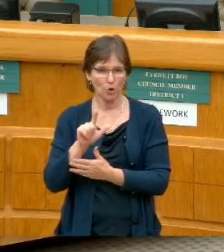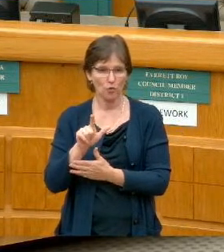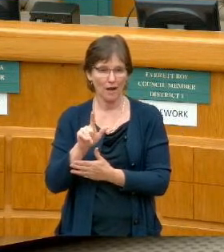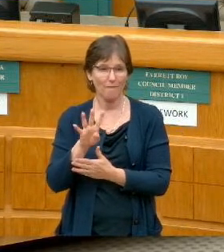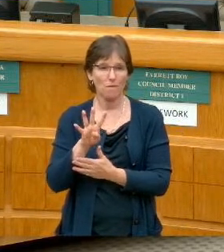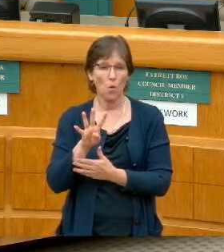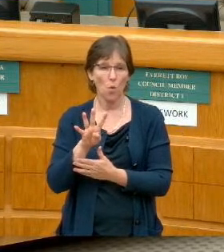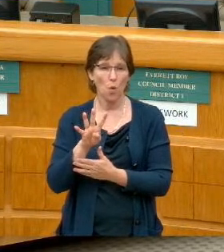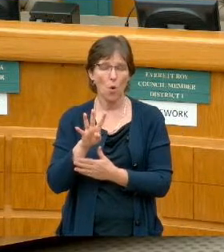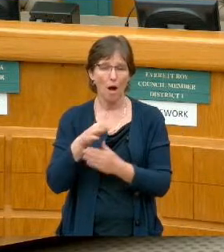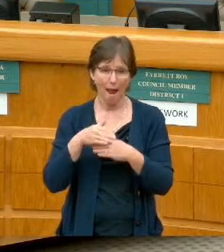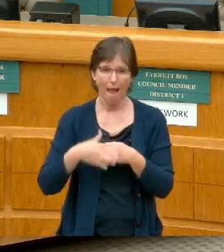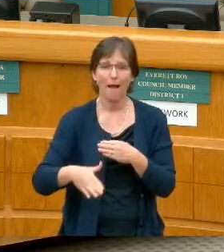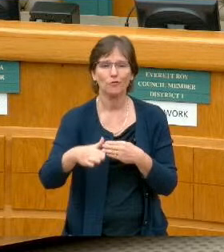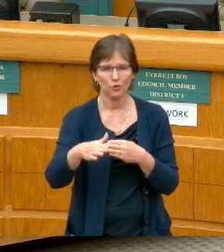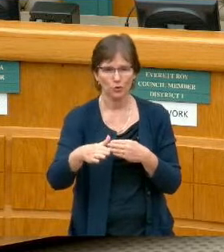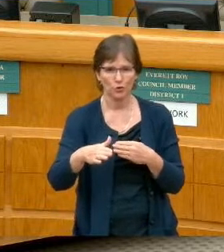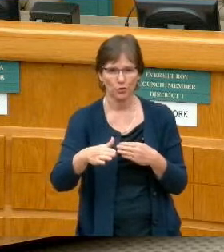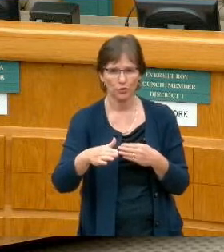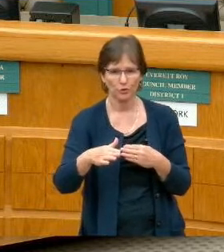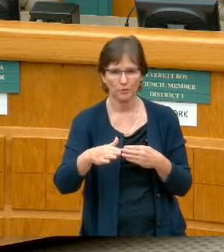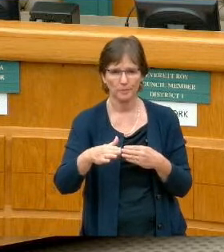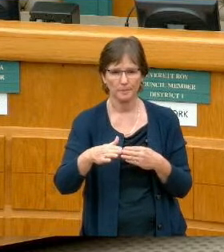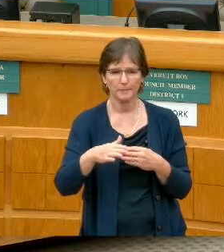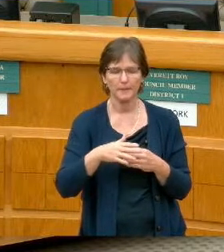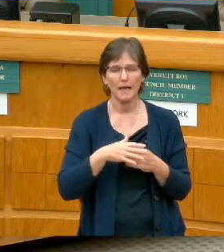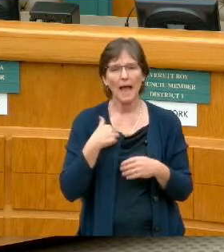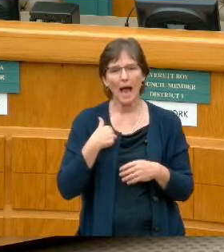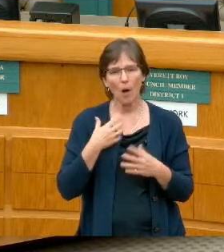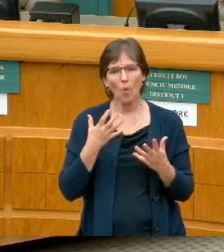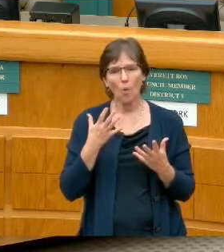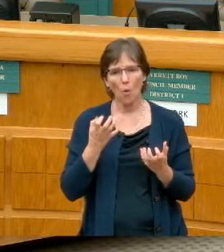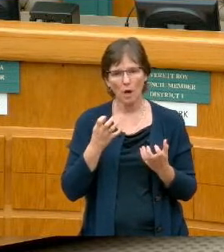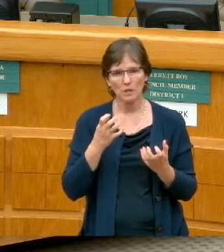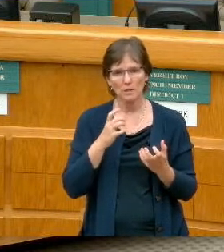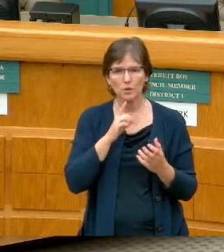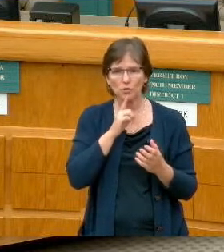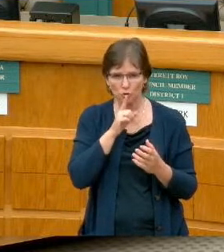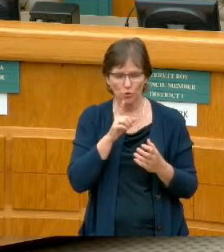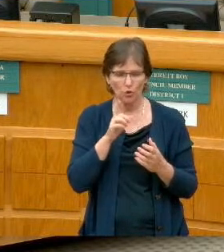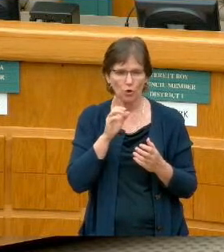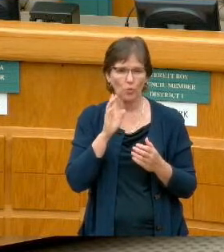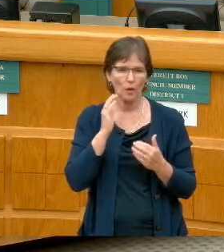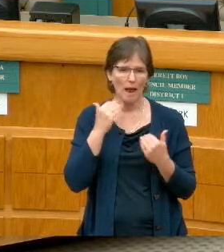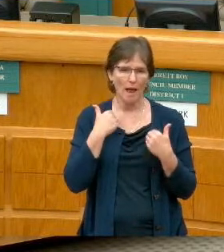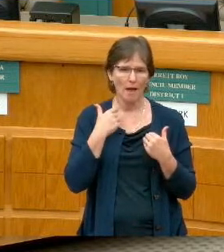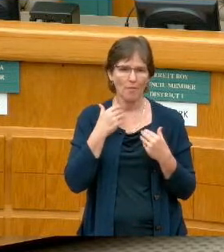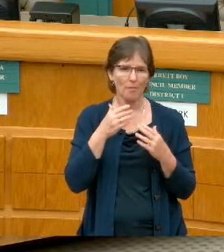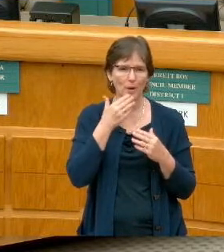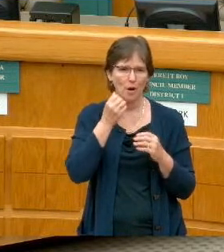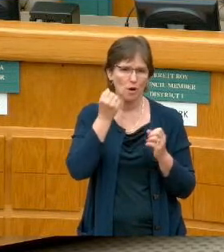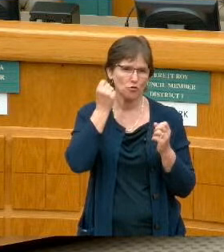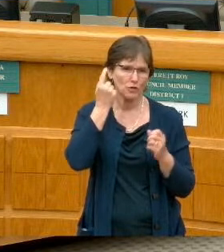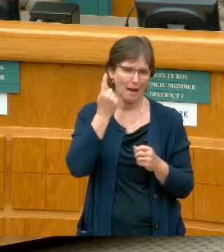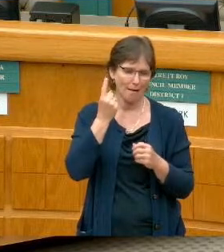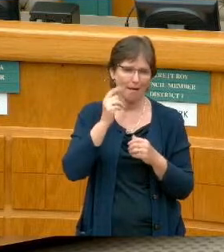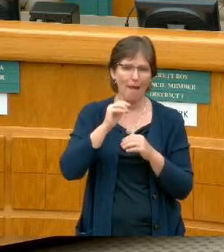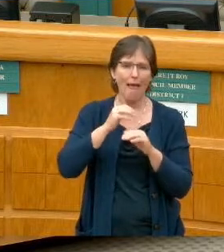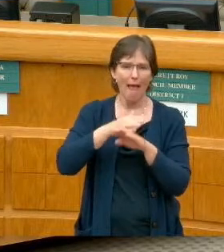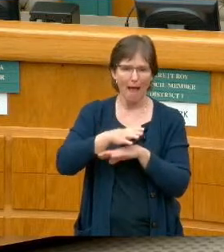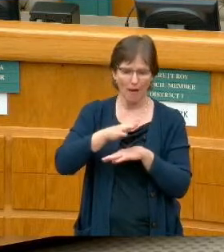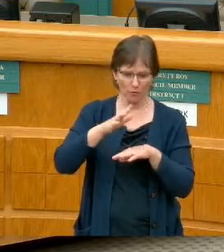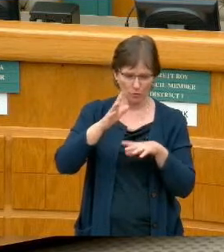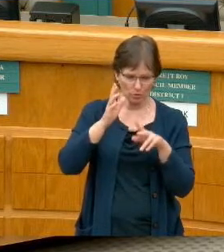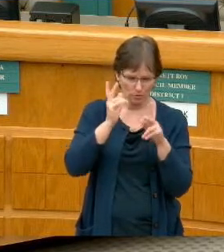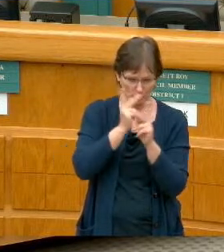post all of the guidance. I don't want to go into great detail here because we will post it, but it's not like it's open season, okay?